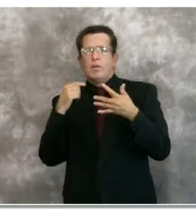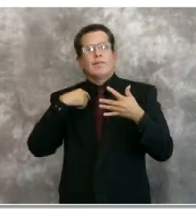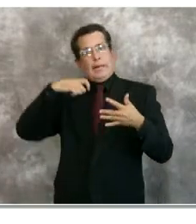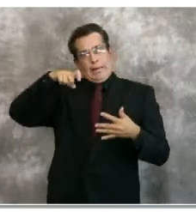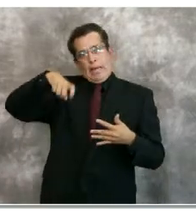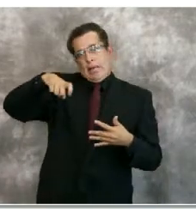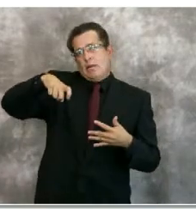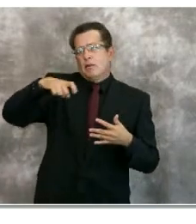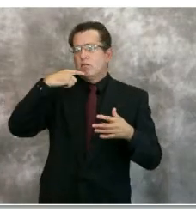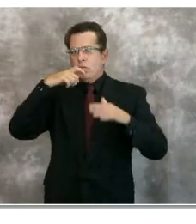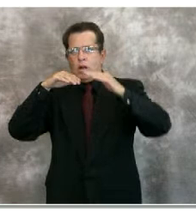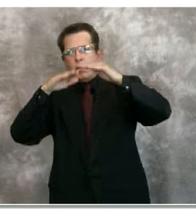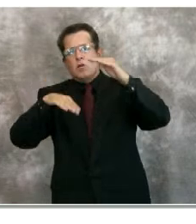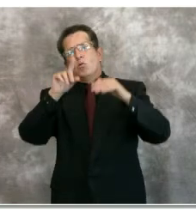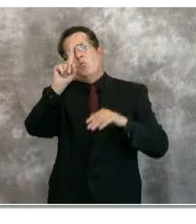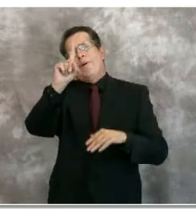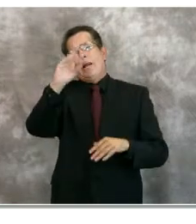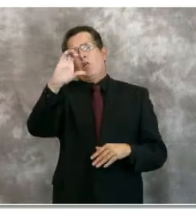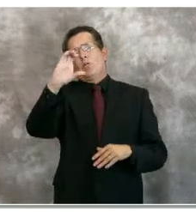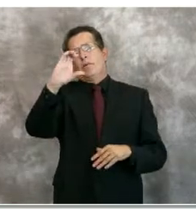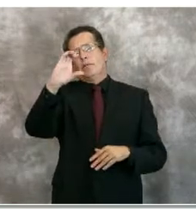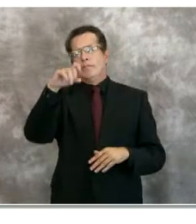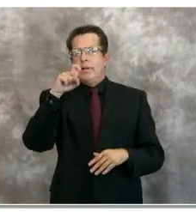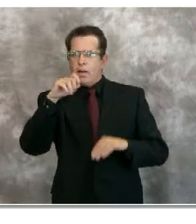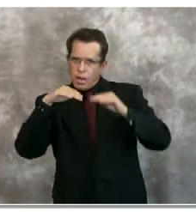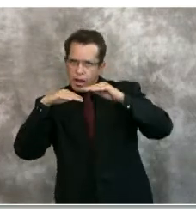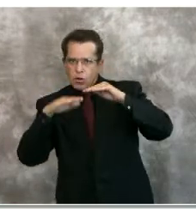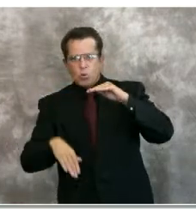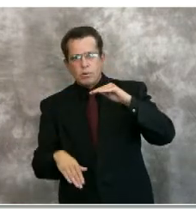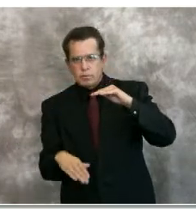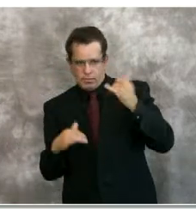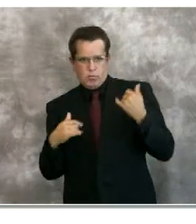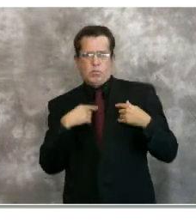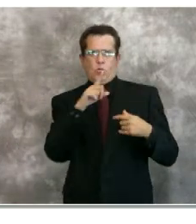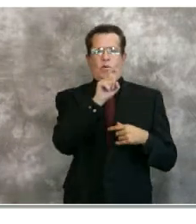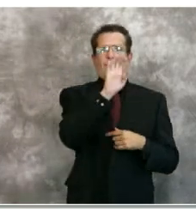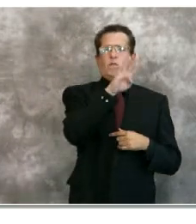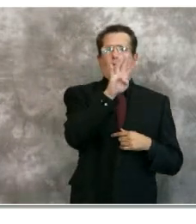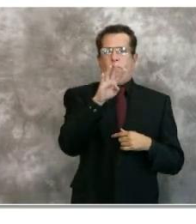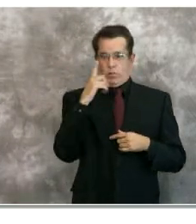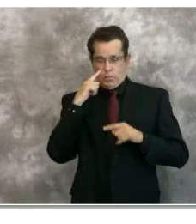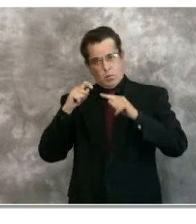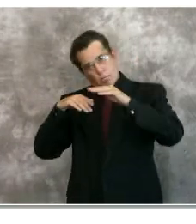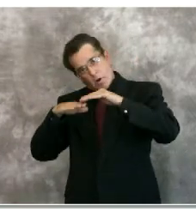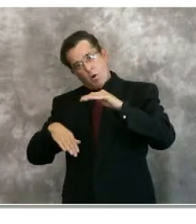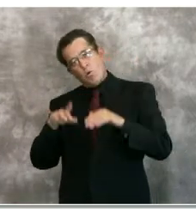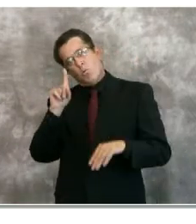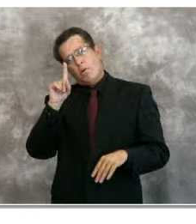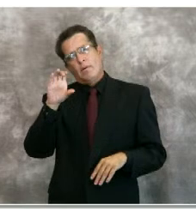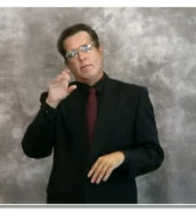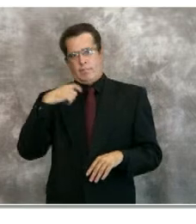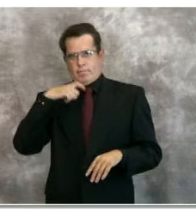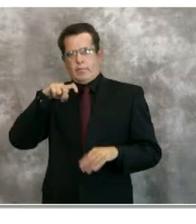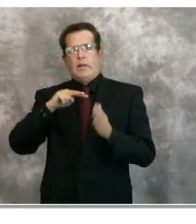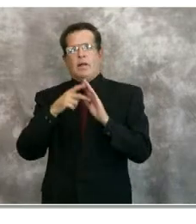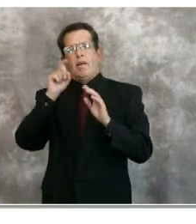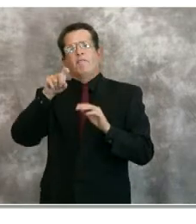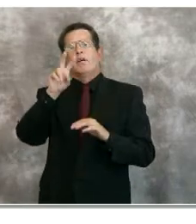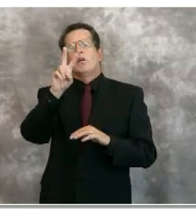below 100, and in order to get below 100, we would have to have less than